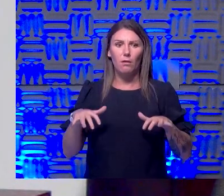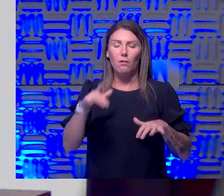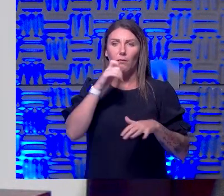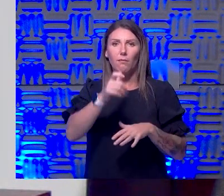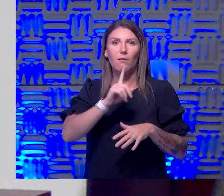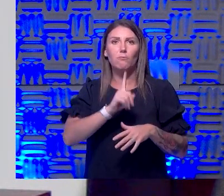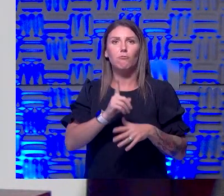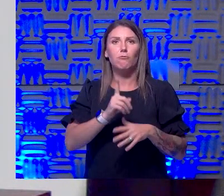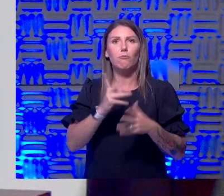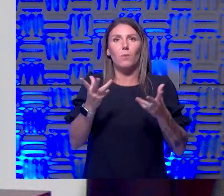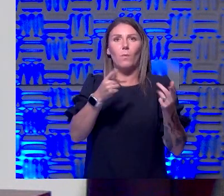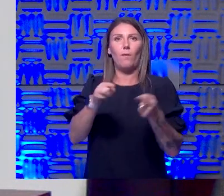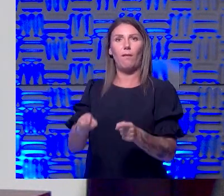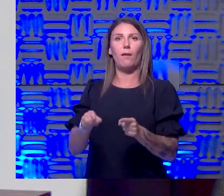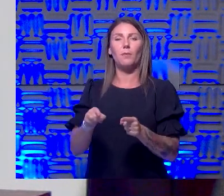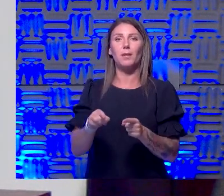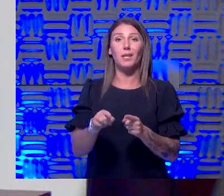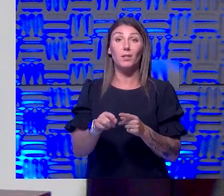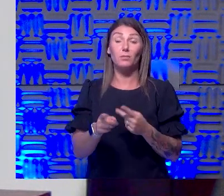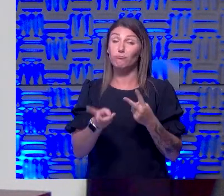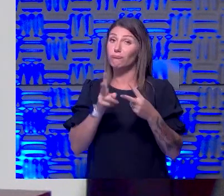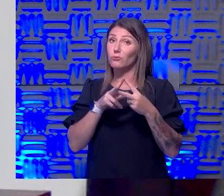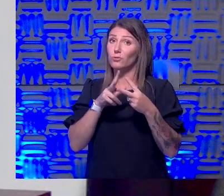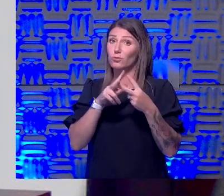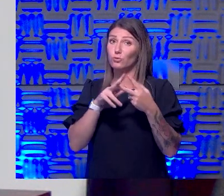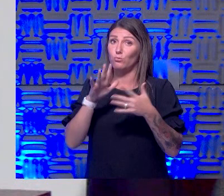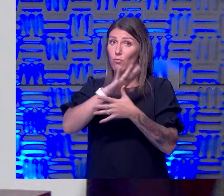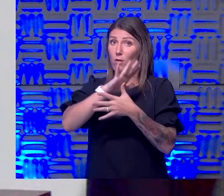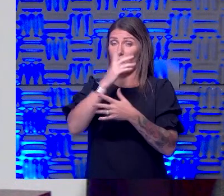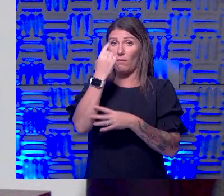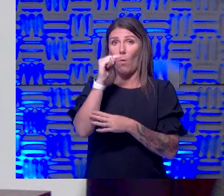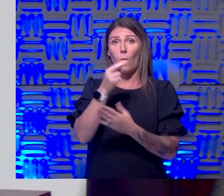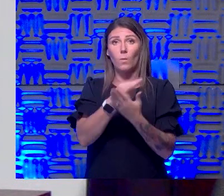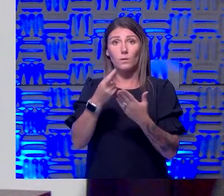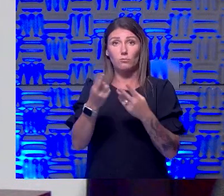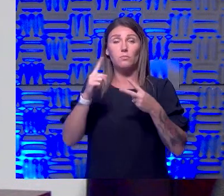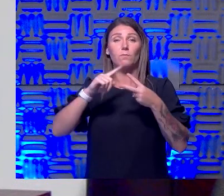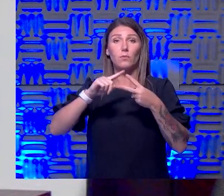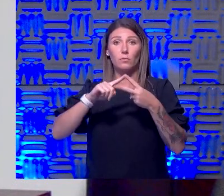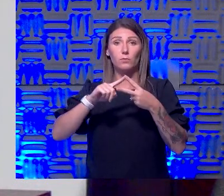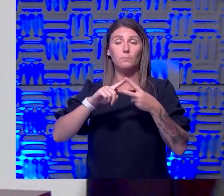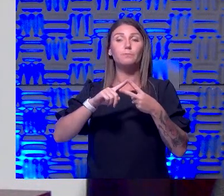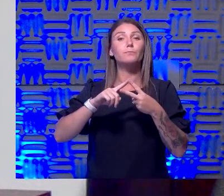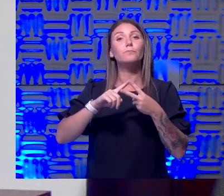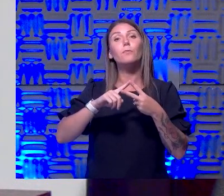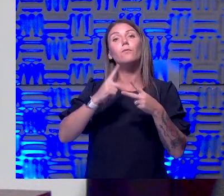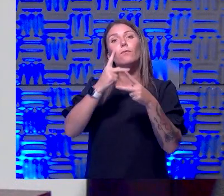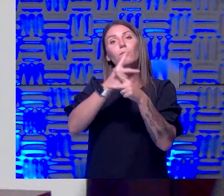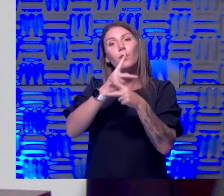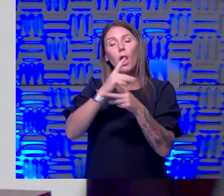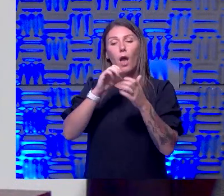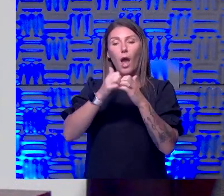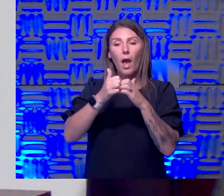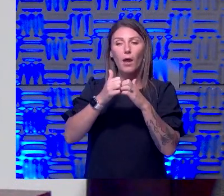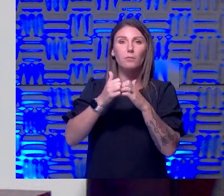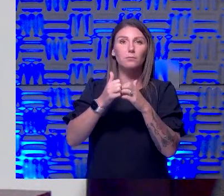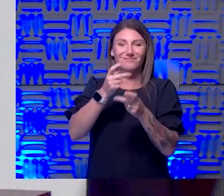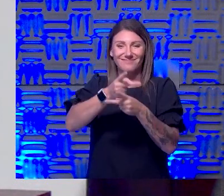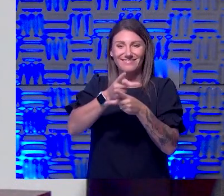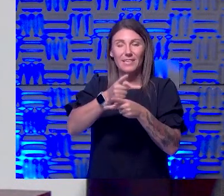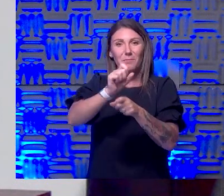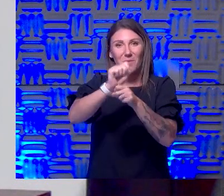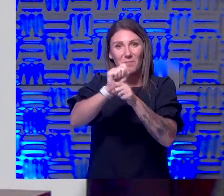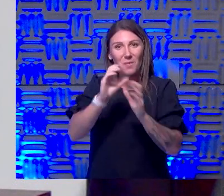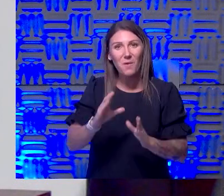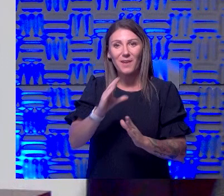so there were really two main priorities for resources. One was figure out how to keep your employees and